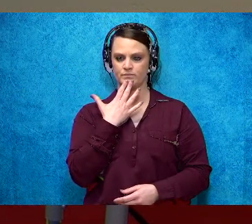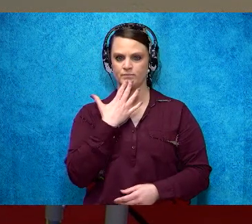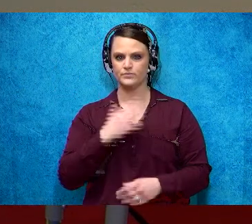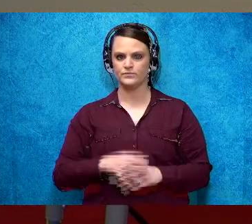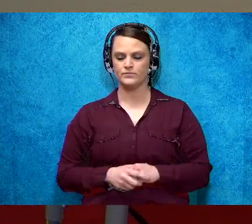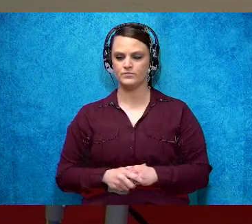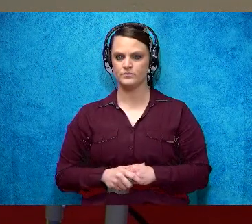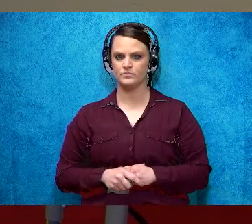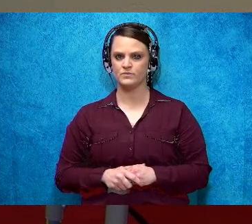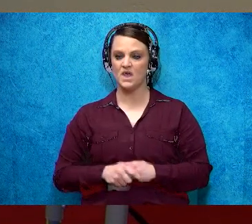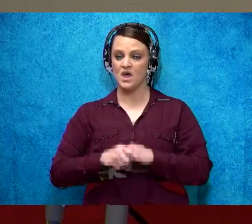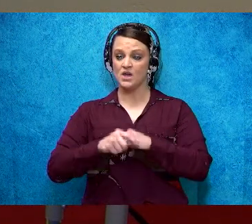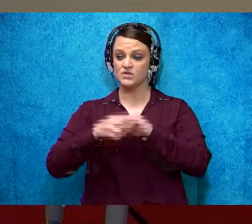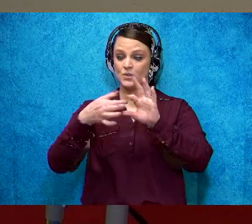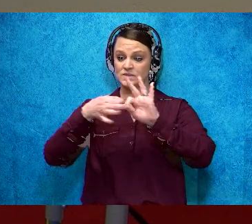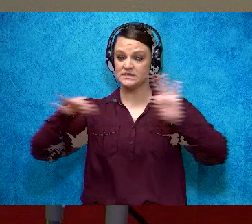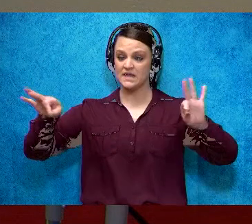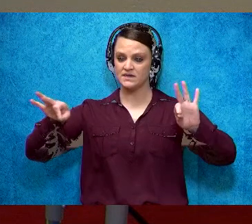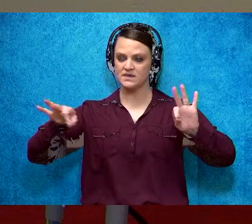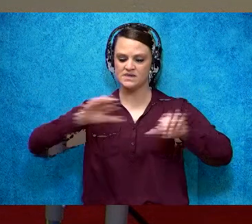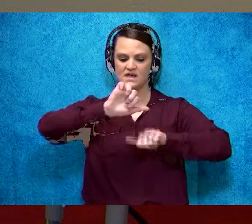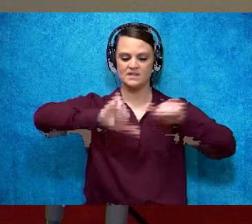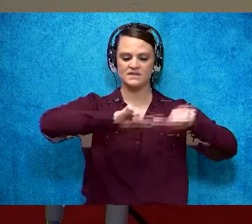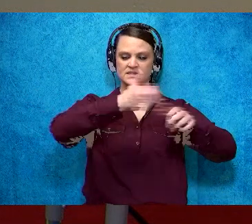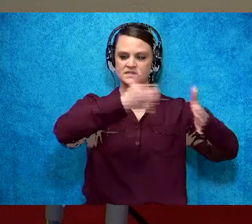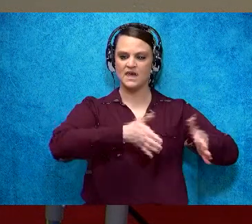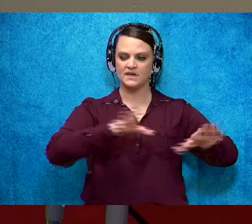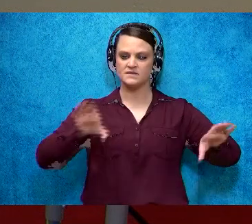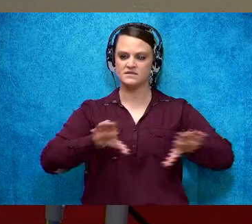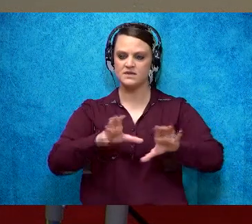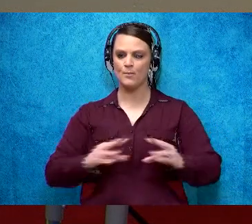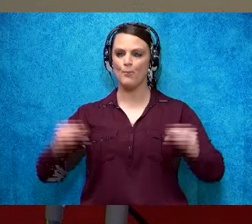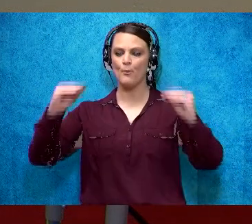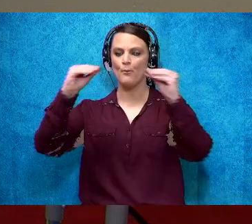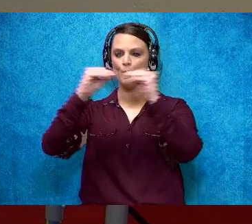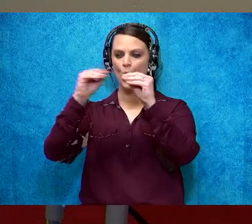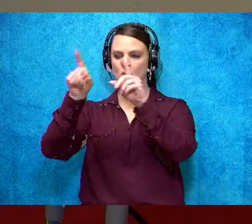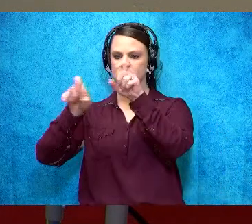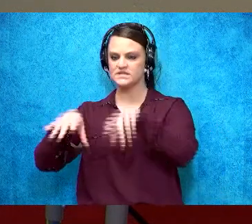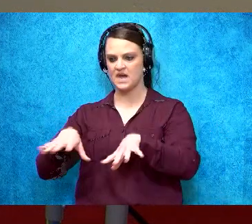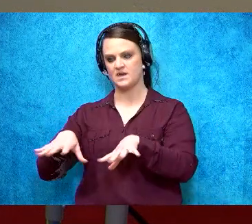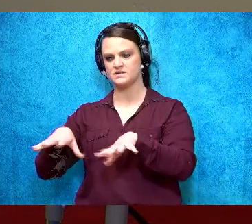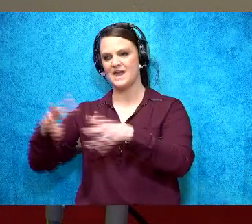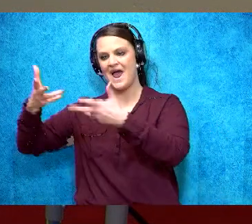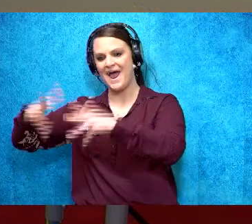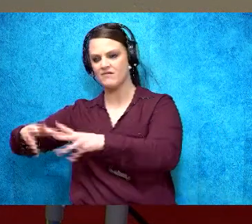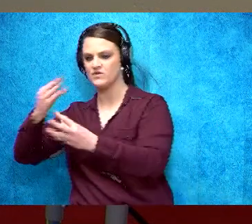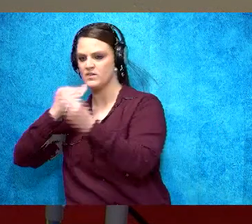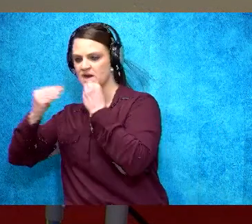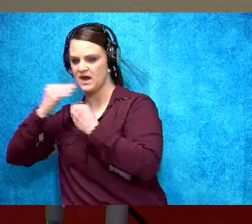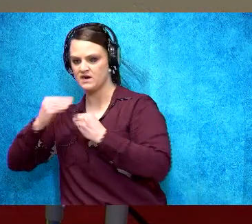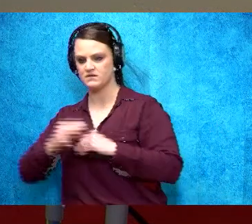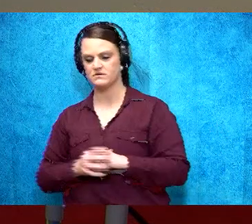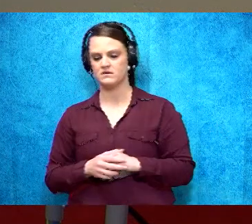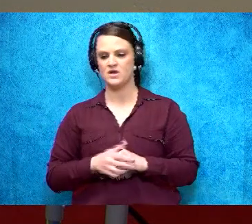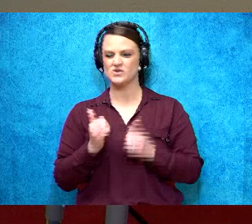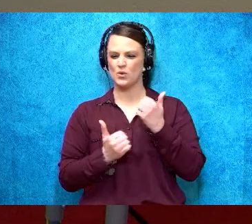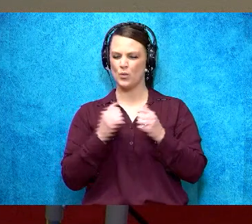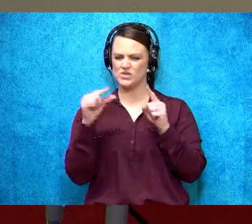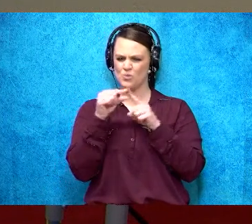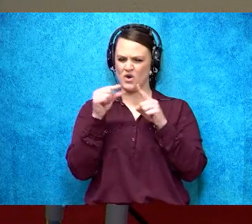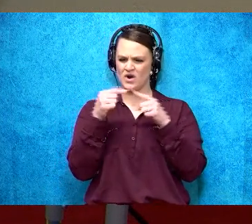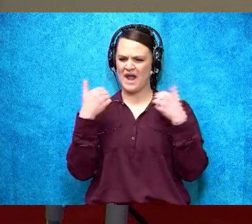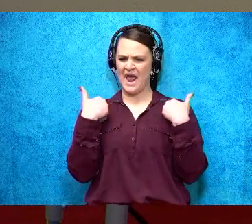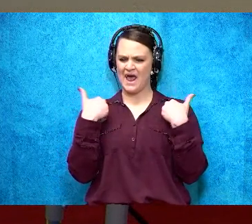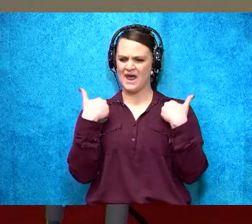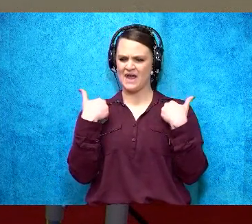this sentence. The scientist did more tests after he ate. Which one of the words in that sentence has a suffix?